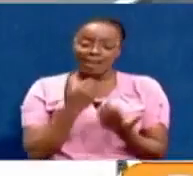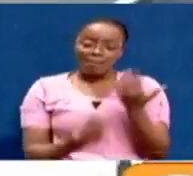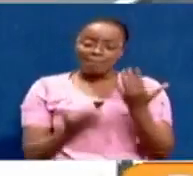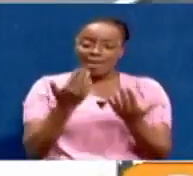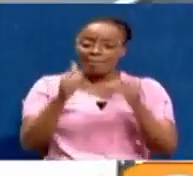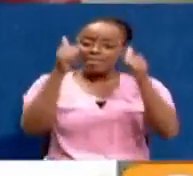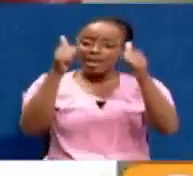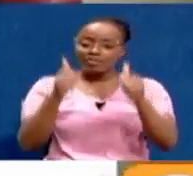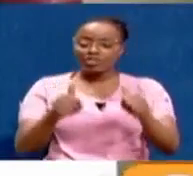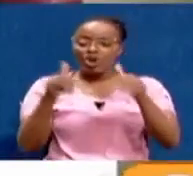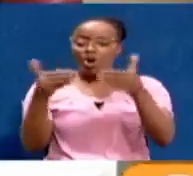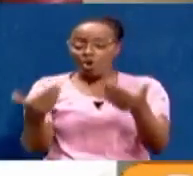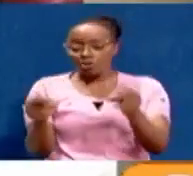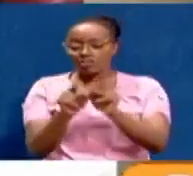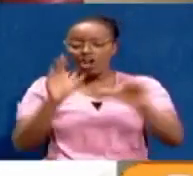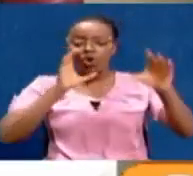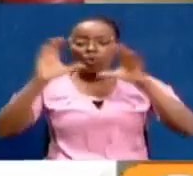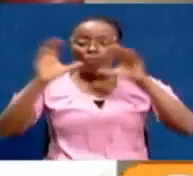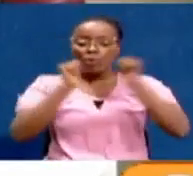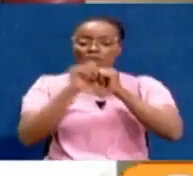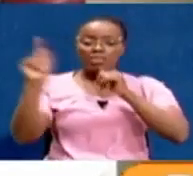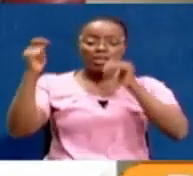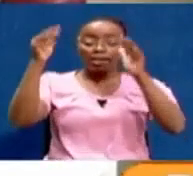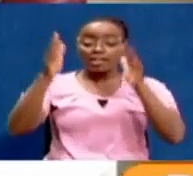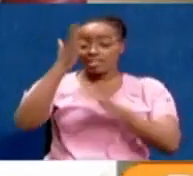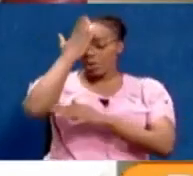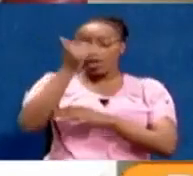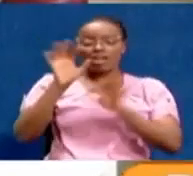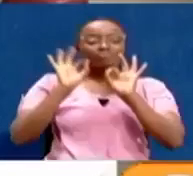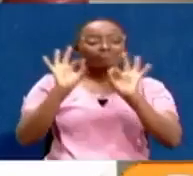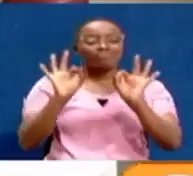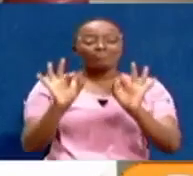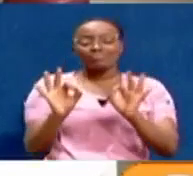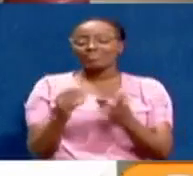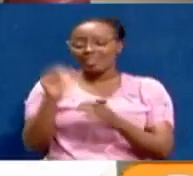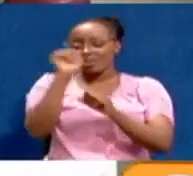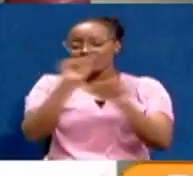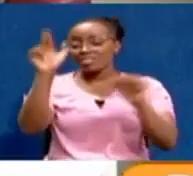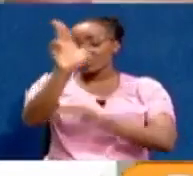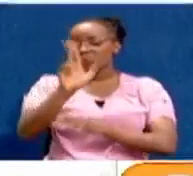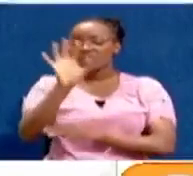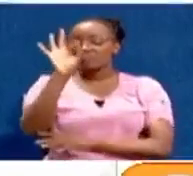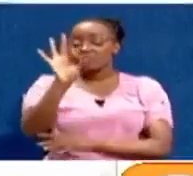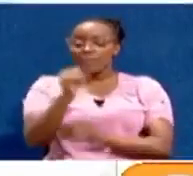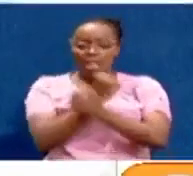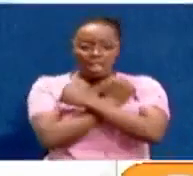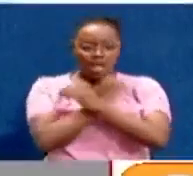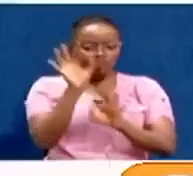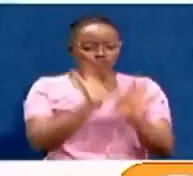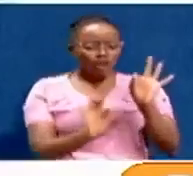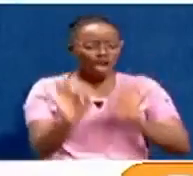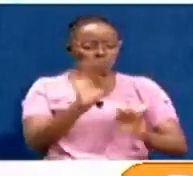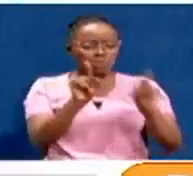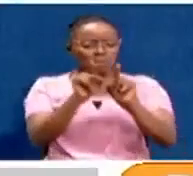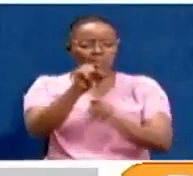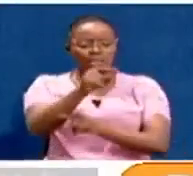either they advertise or they communicate with wa Kenya because they're smart. And atokeleze aga too smart sana. Napenda fashion na zingine